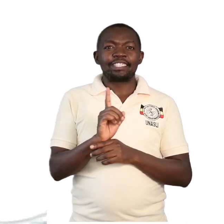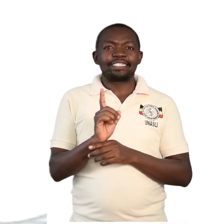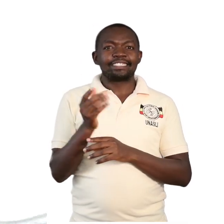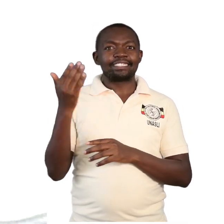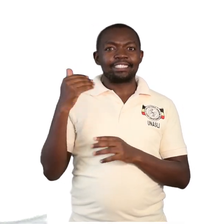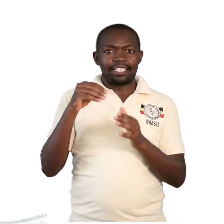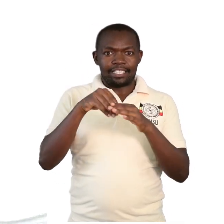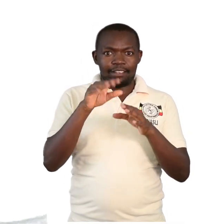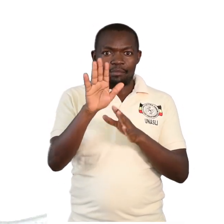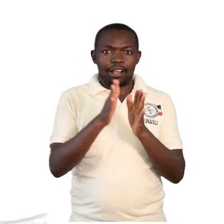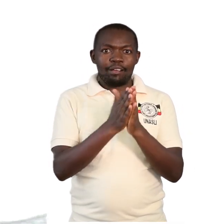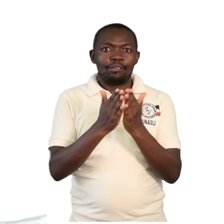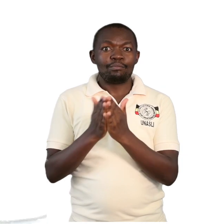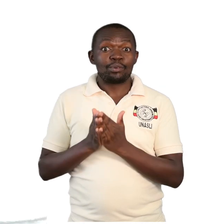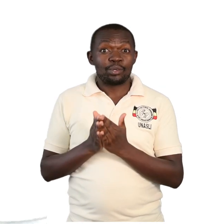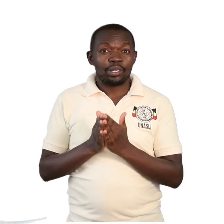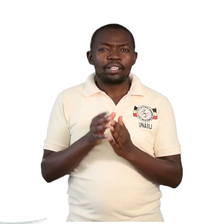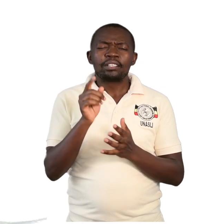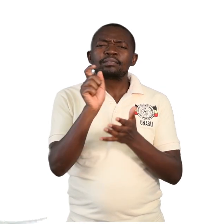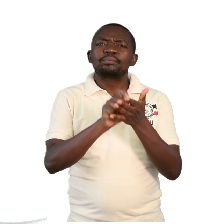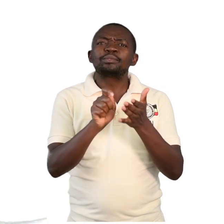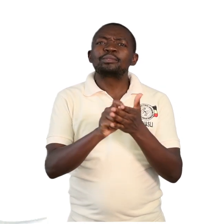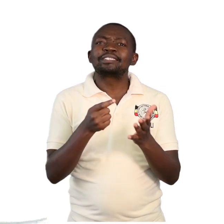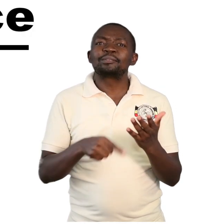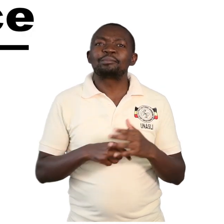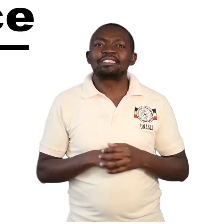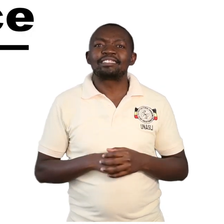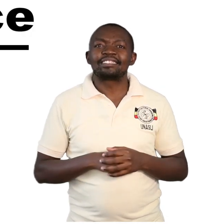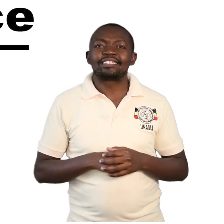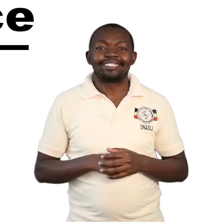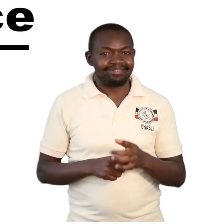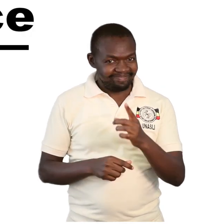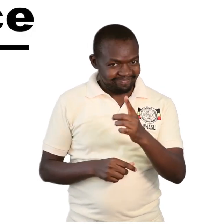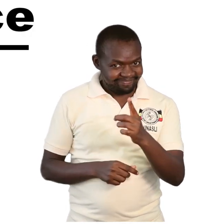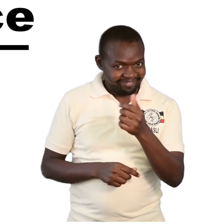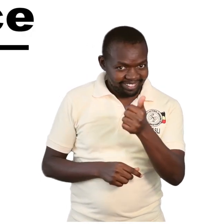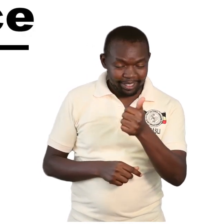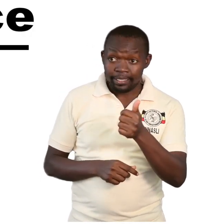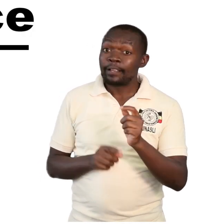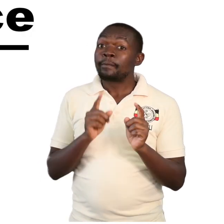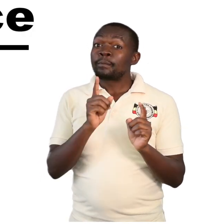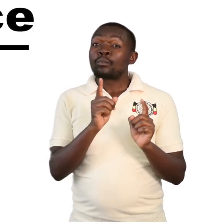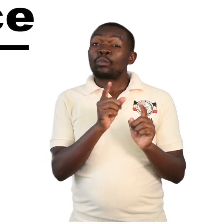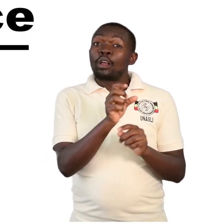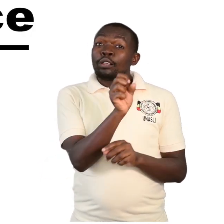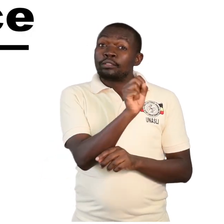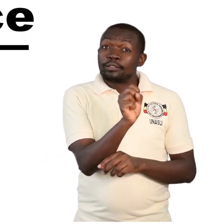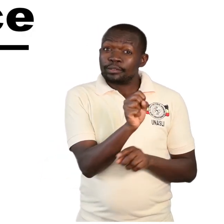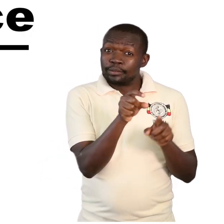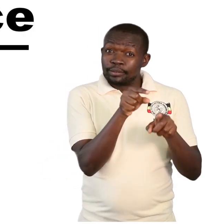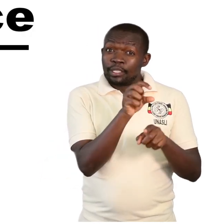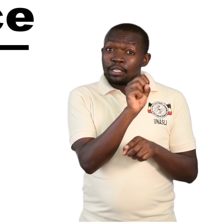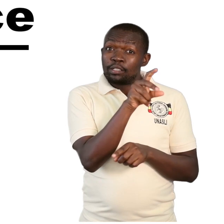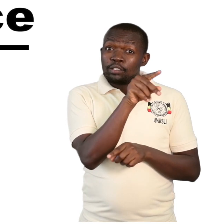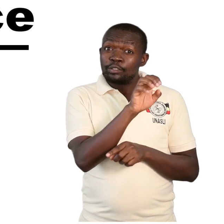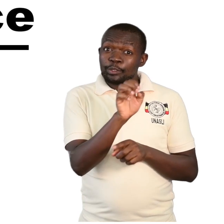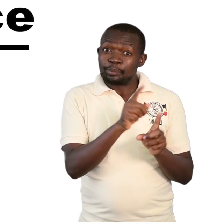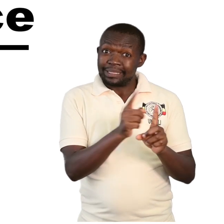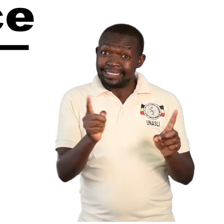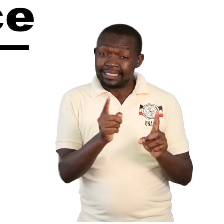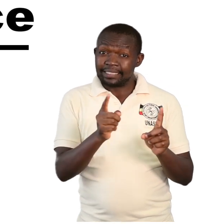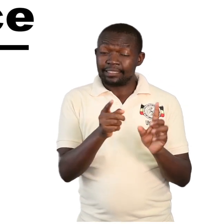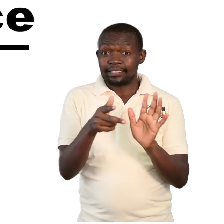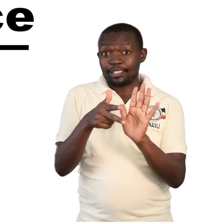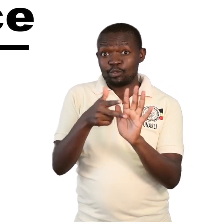book? What have you written? Very good. Speed is equal to